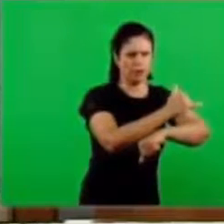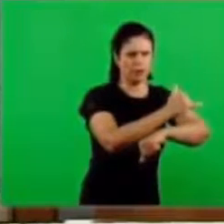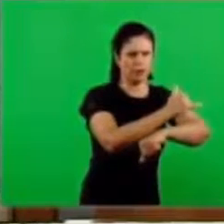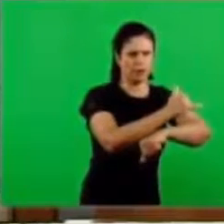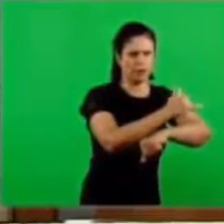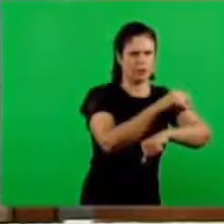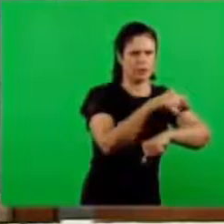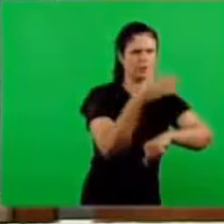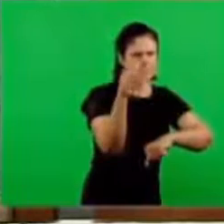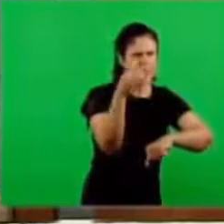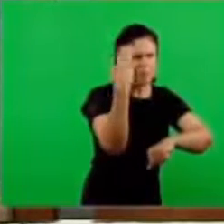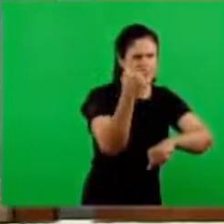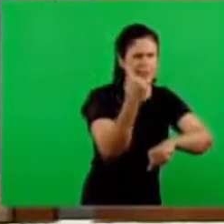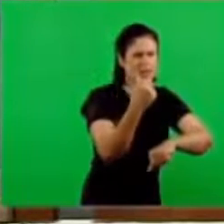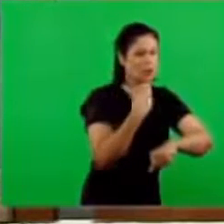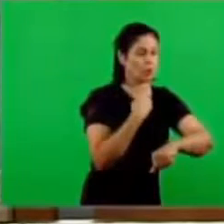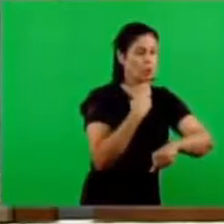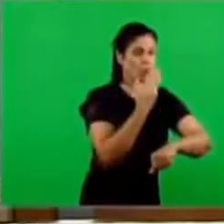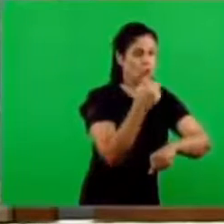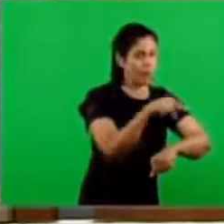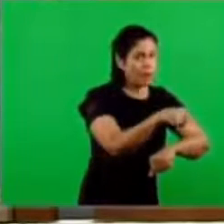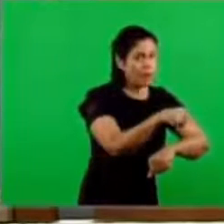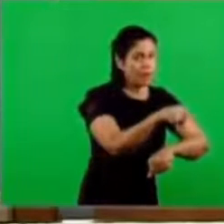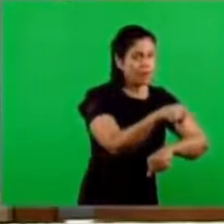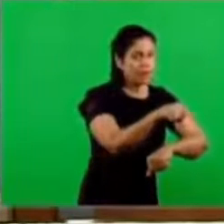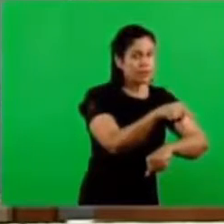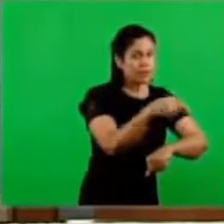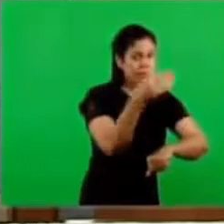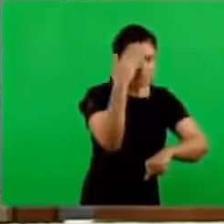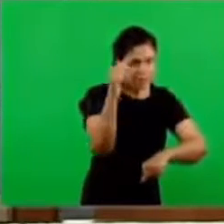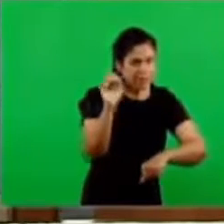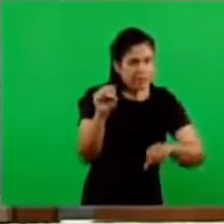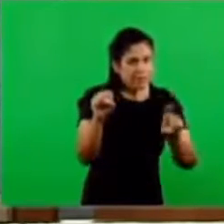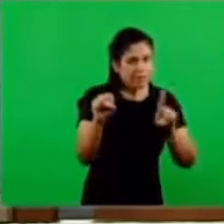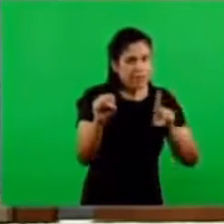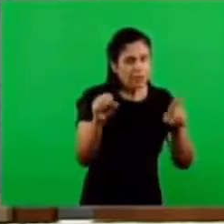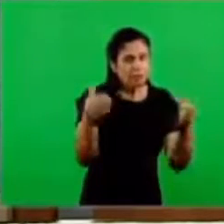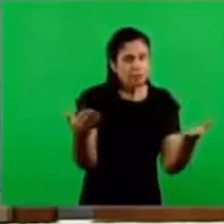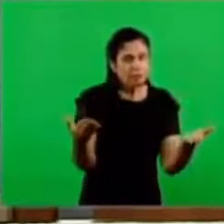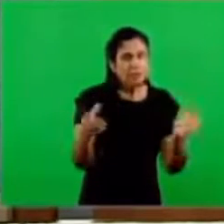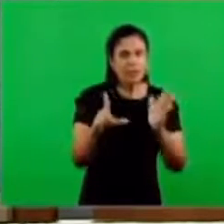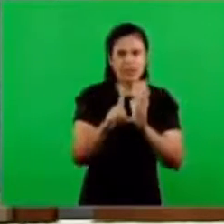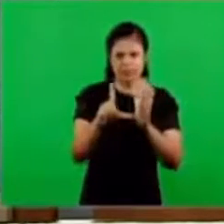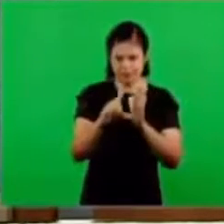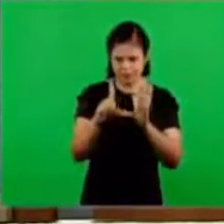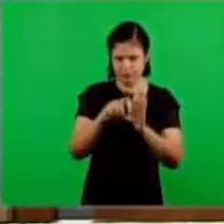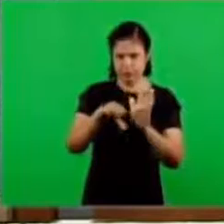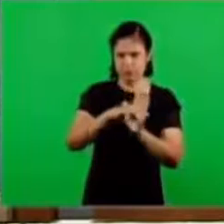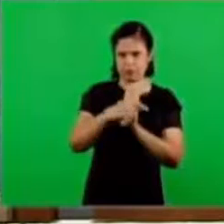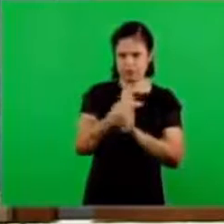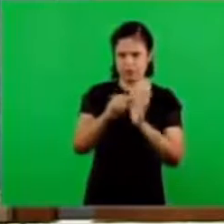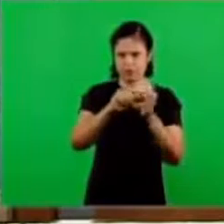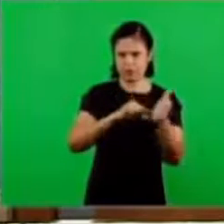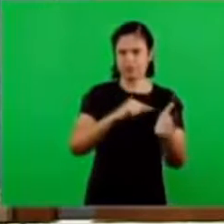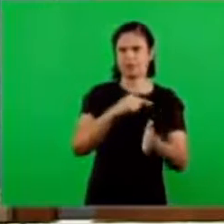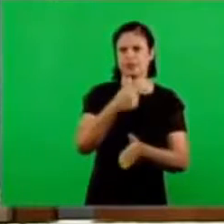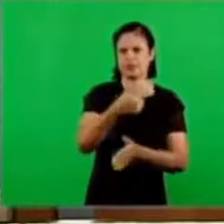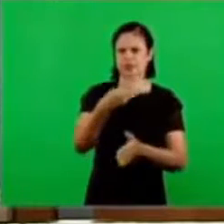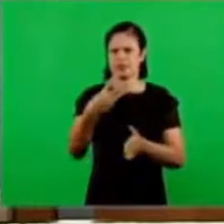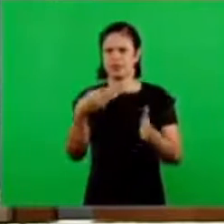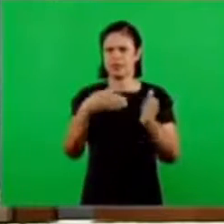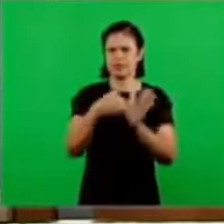have to answer if you knew or if you didn't know. But in fact, when you read the text of Leviticus chapter 7 from verse 23